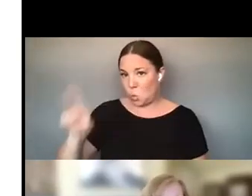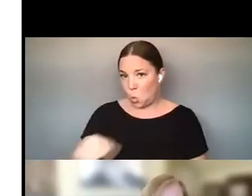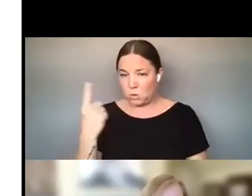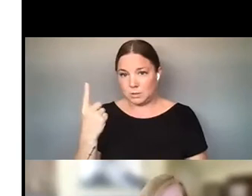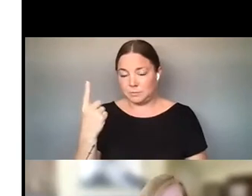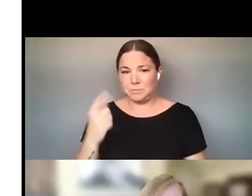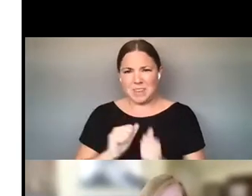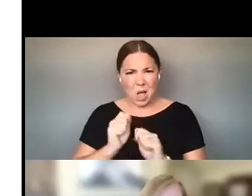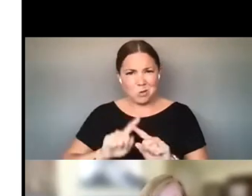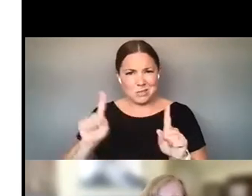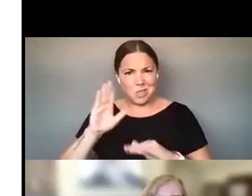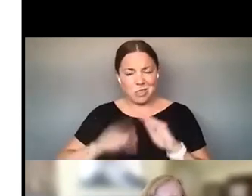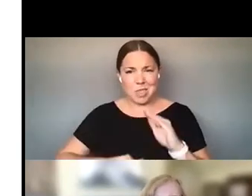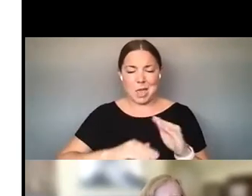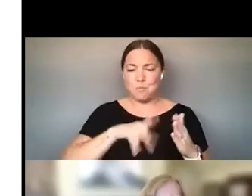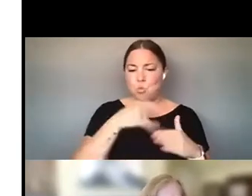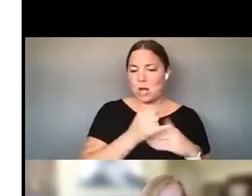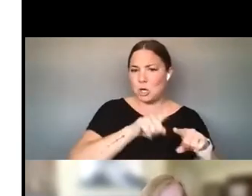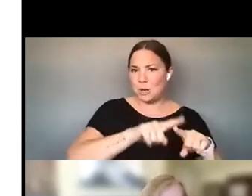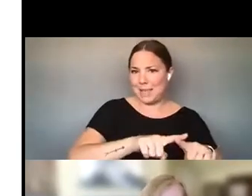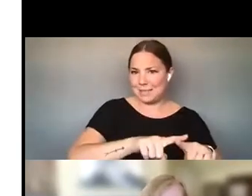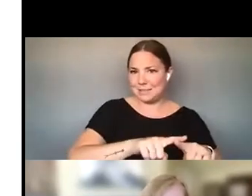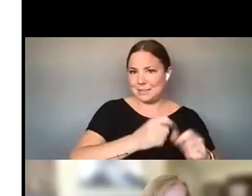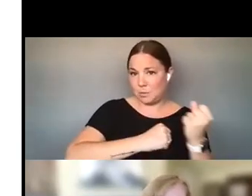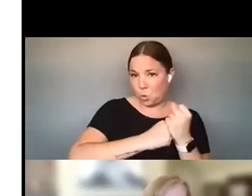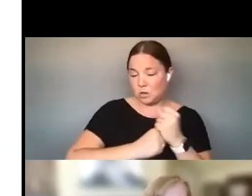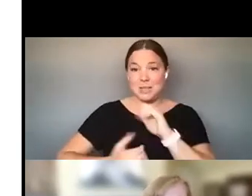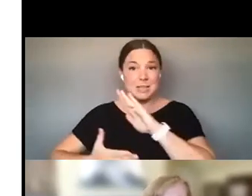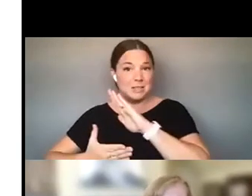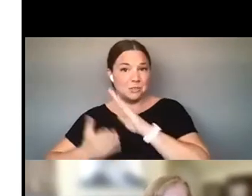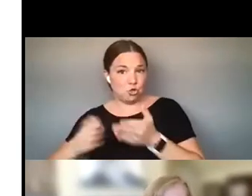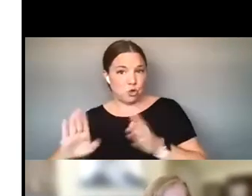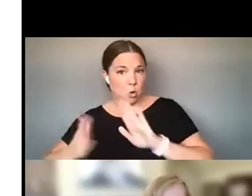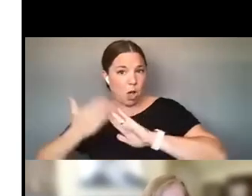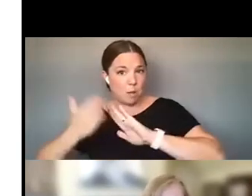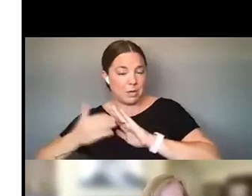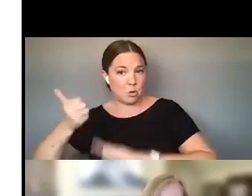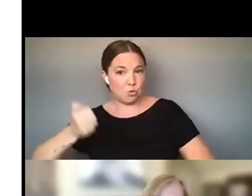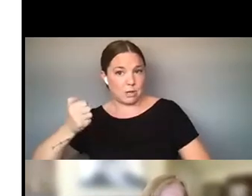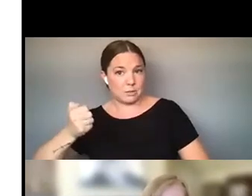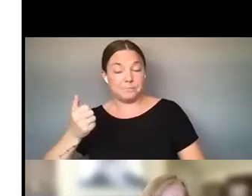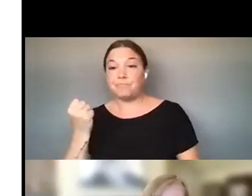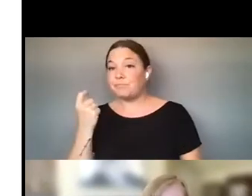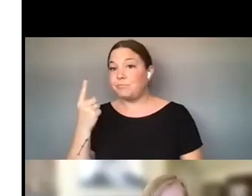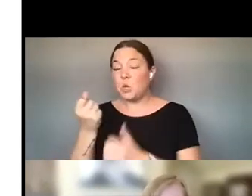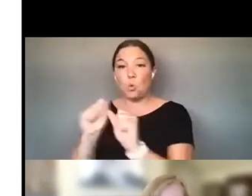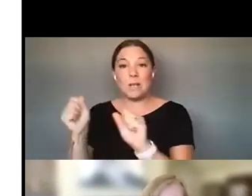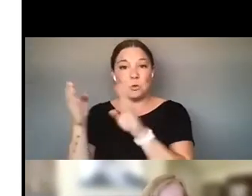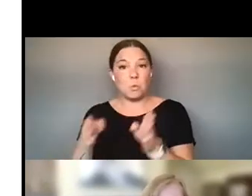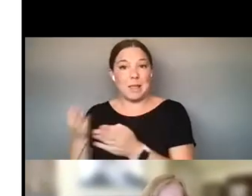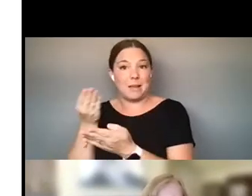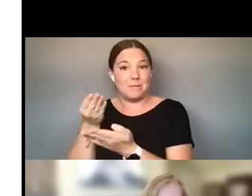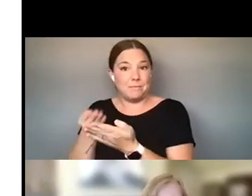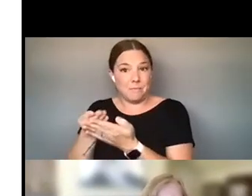between project-based support and general operating grants? But while the rescue plan funds may support